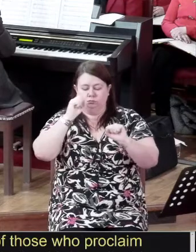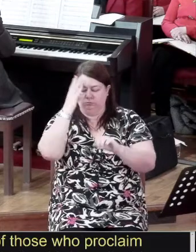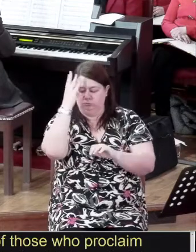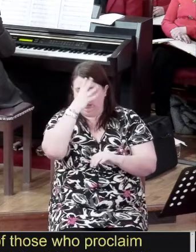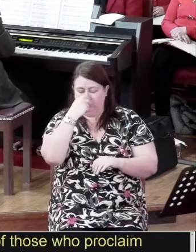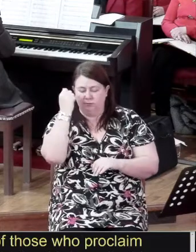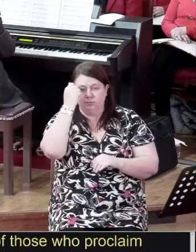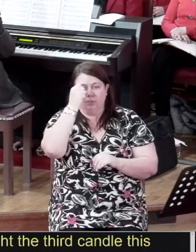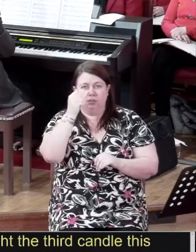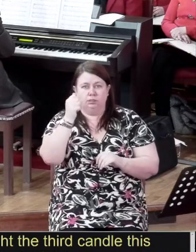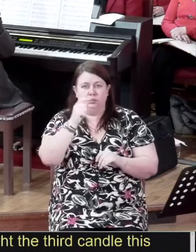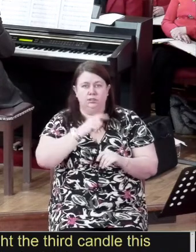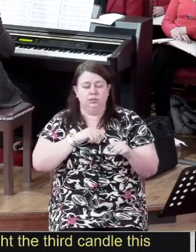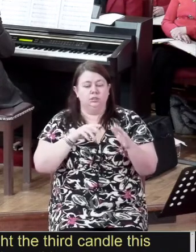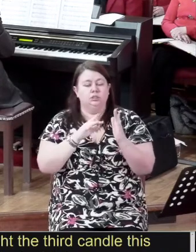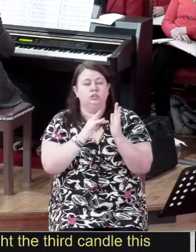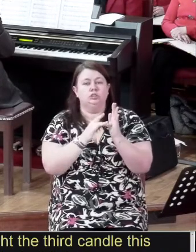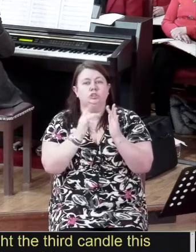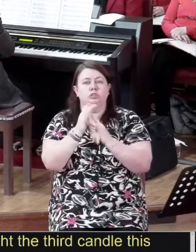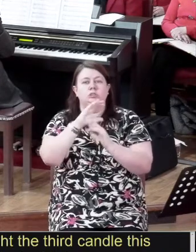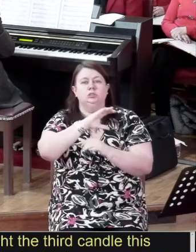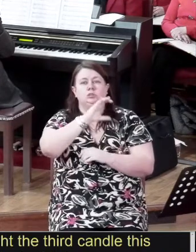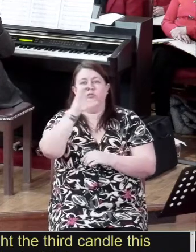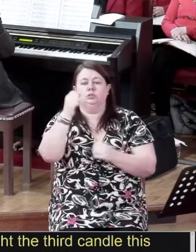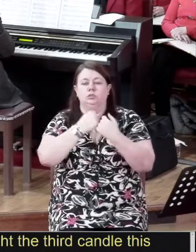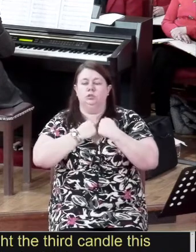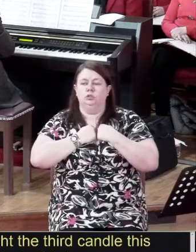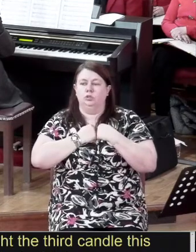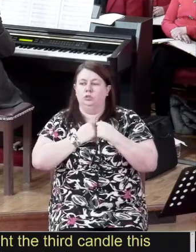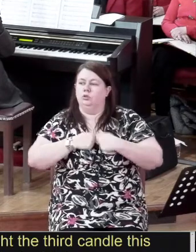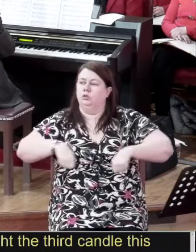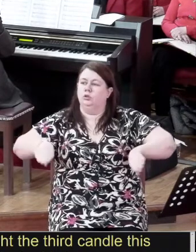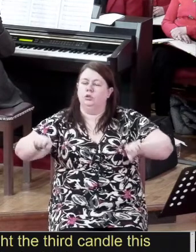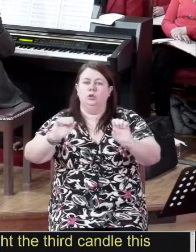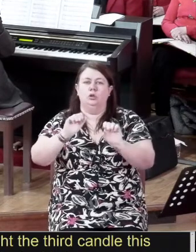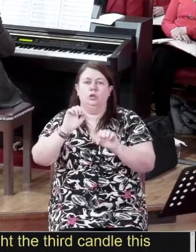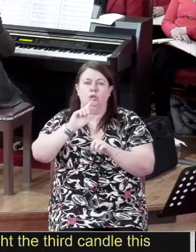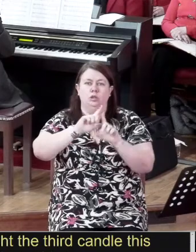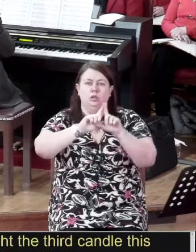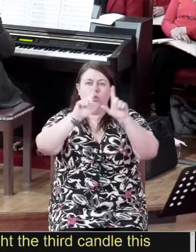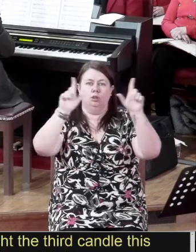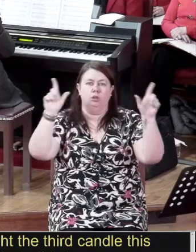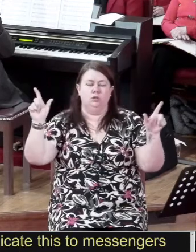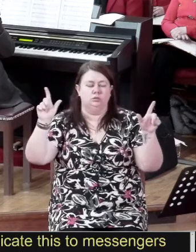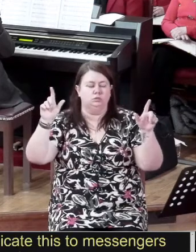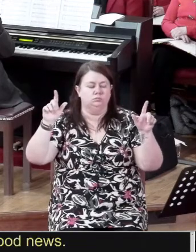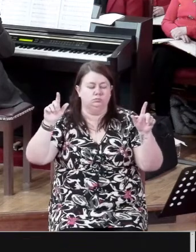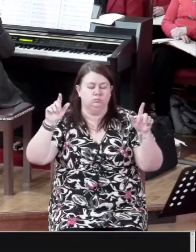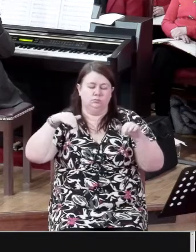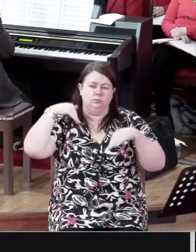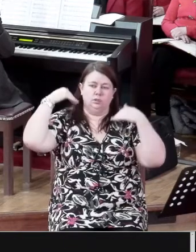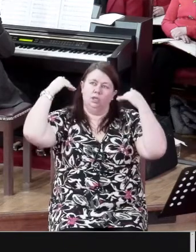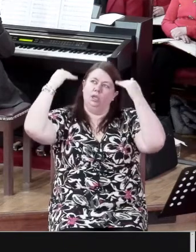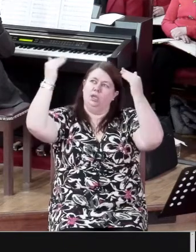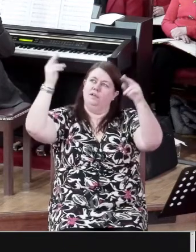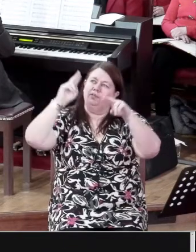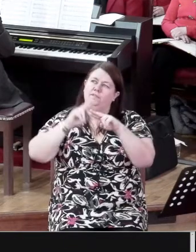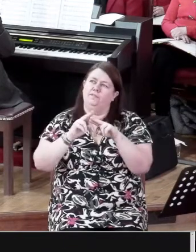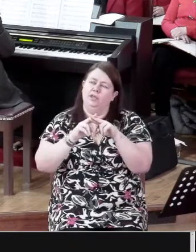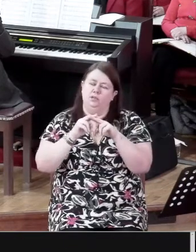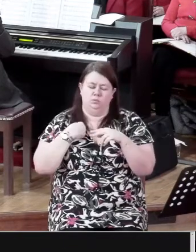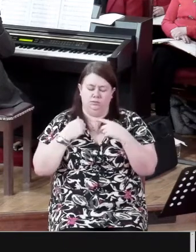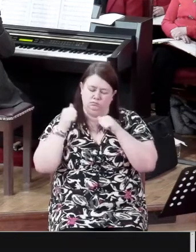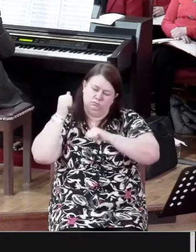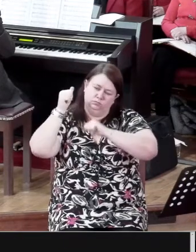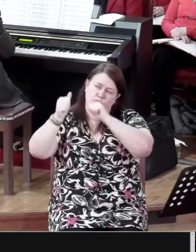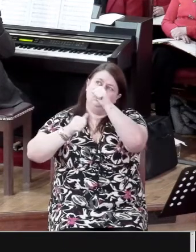service, through Jesus Christ, our Lord. Almighty God, our Heavenly Father, we praise you for the hope, joy